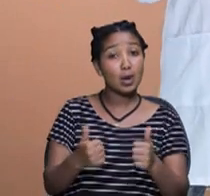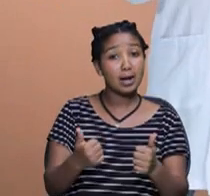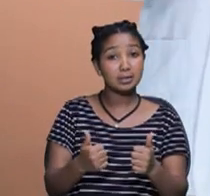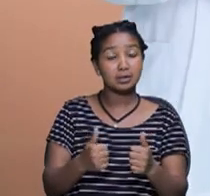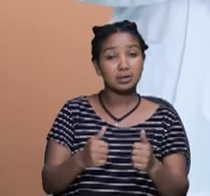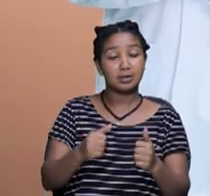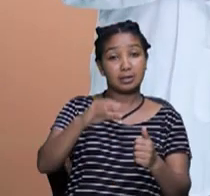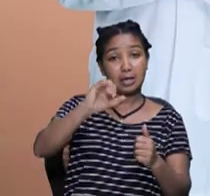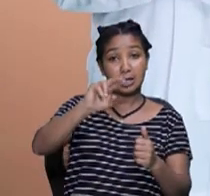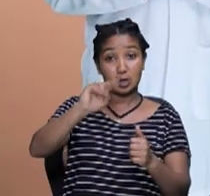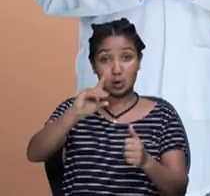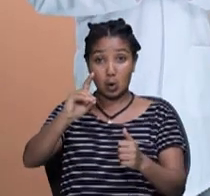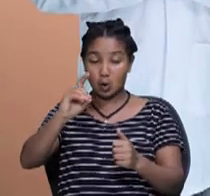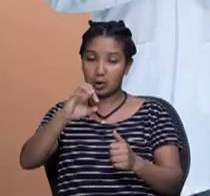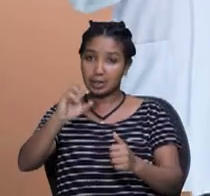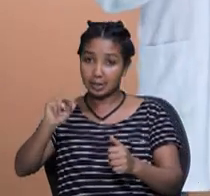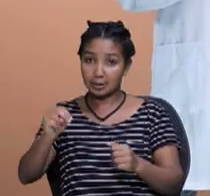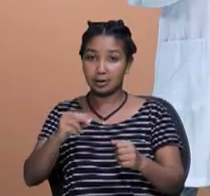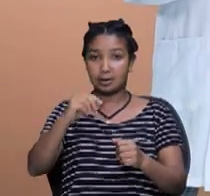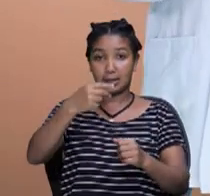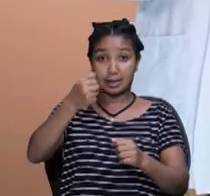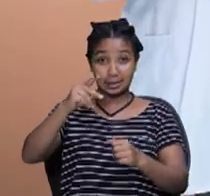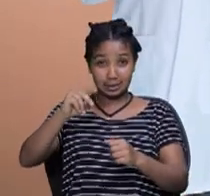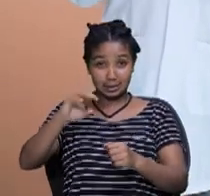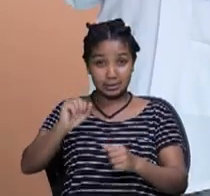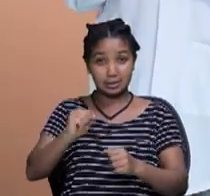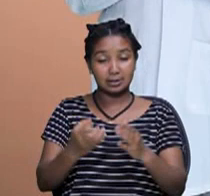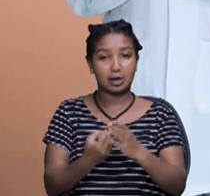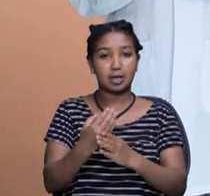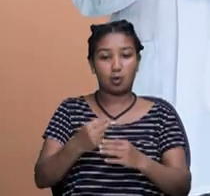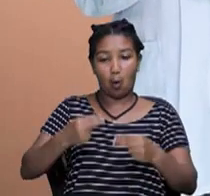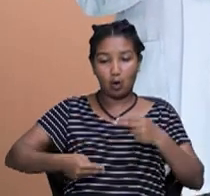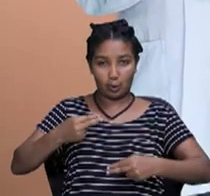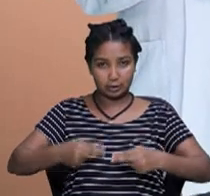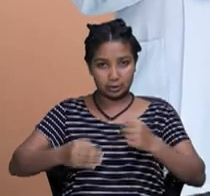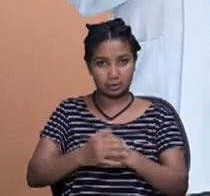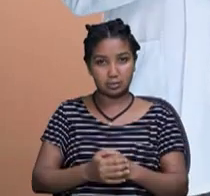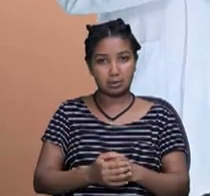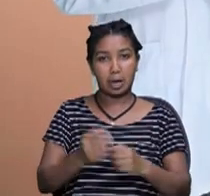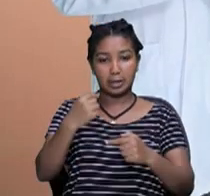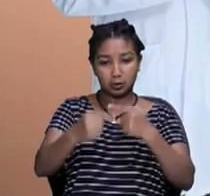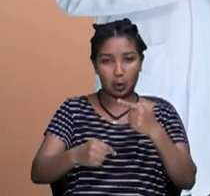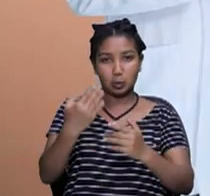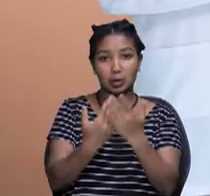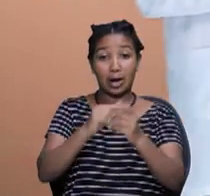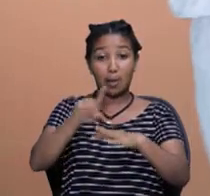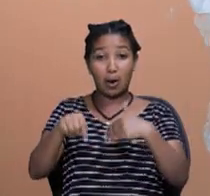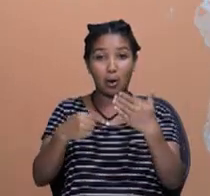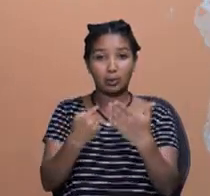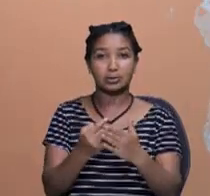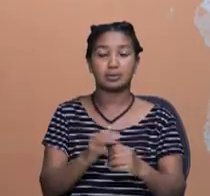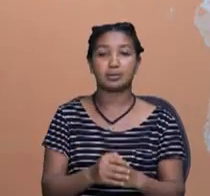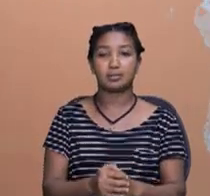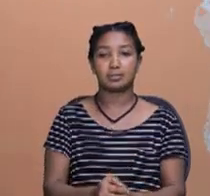Whereas endocrine glands, the endocrine glands secrete hormones. Let us go into deal about